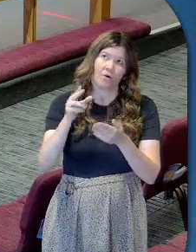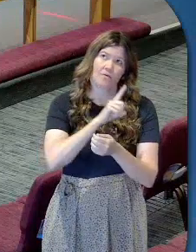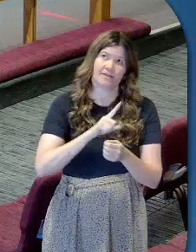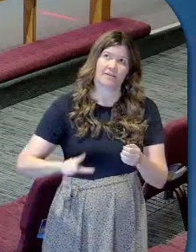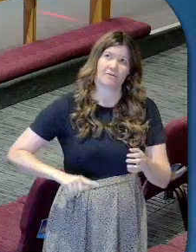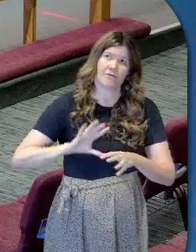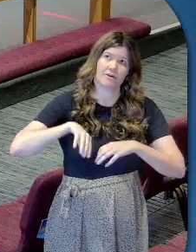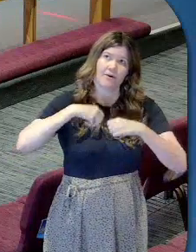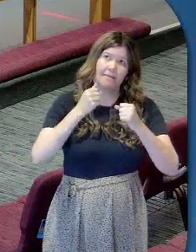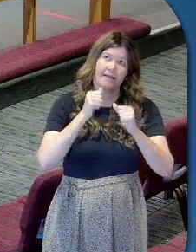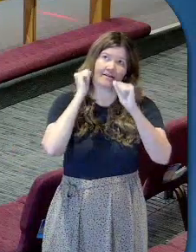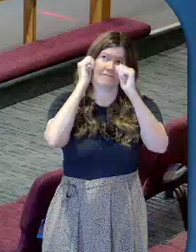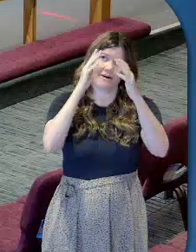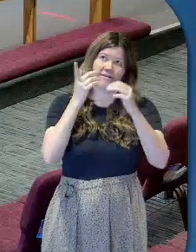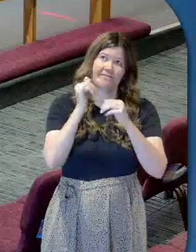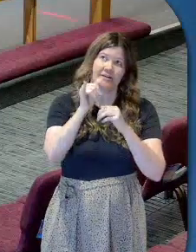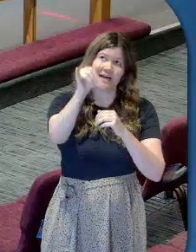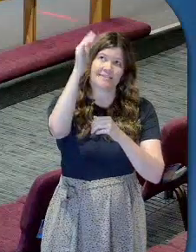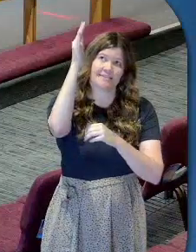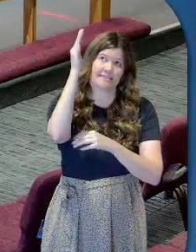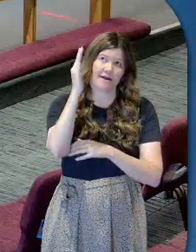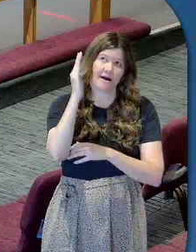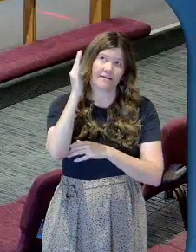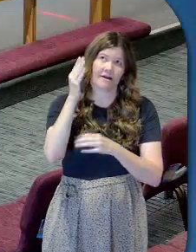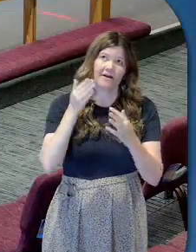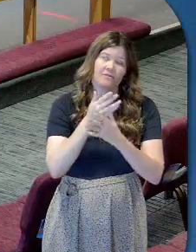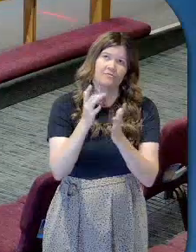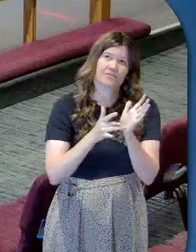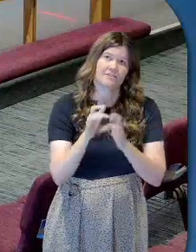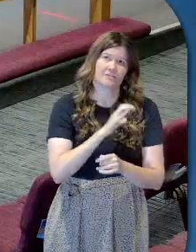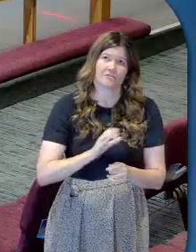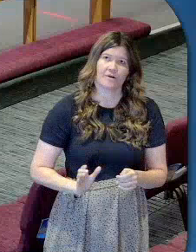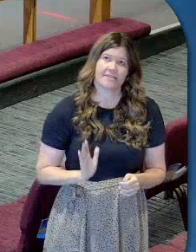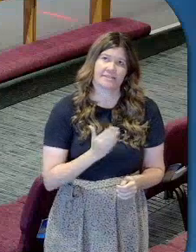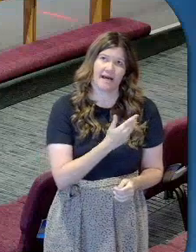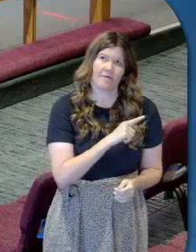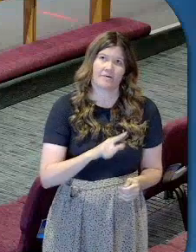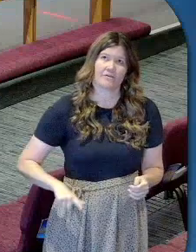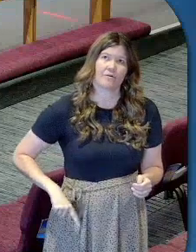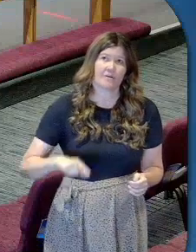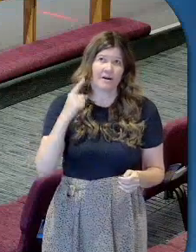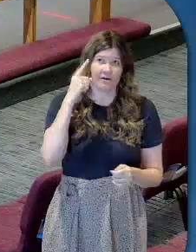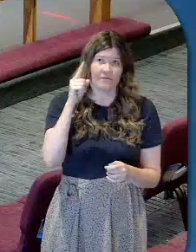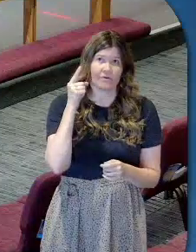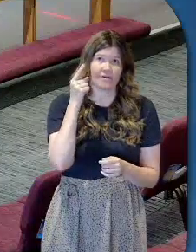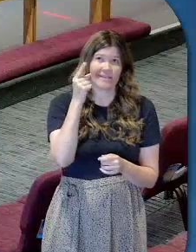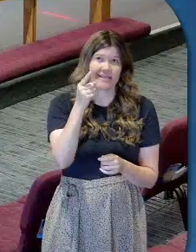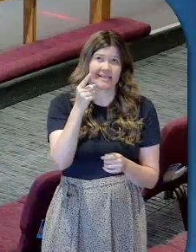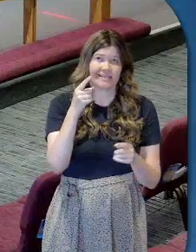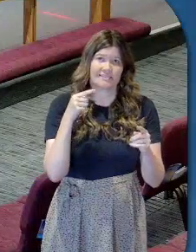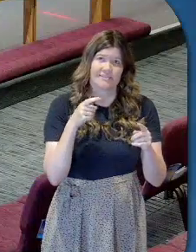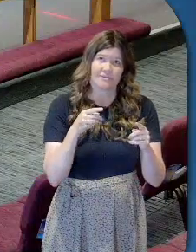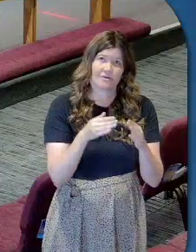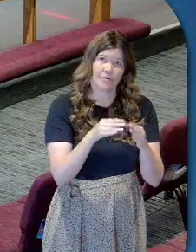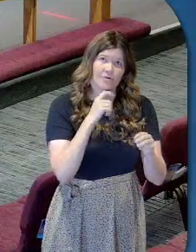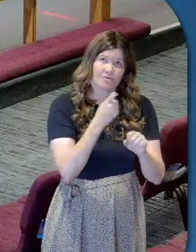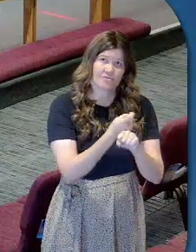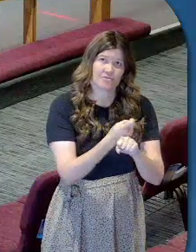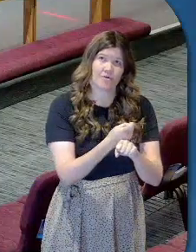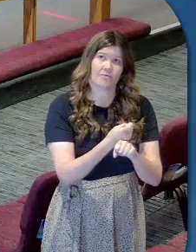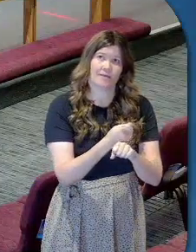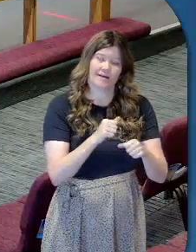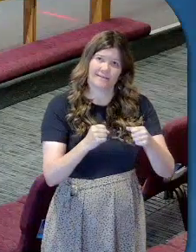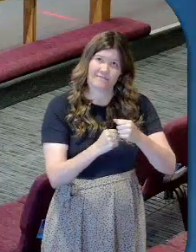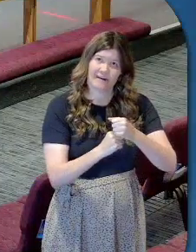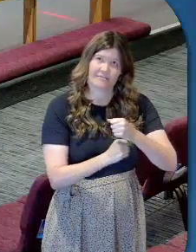Lord, Almighty Father, everlasting God, through Jesus Christ our Lord, for he is the cornerstone, the sure